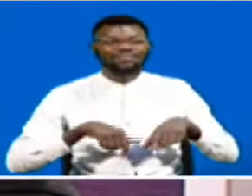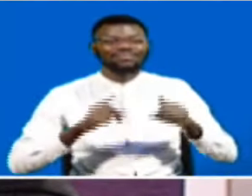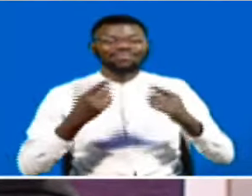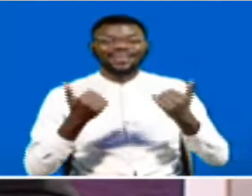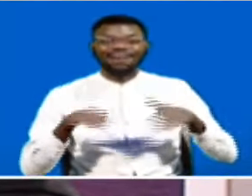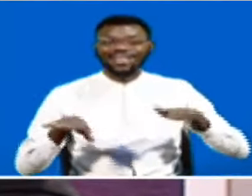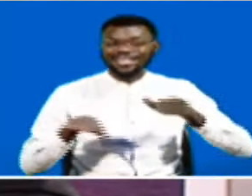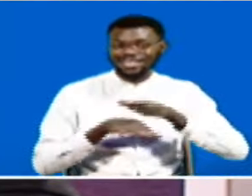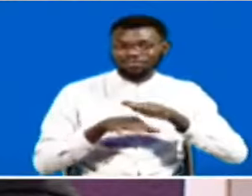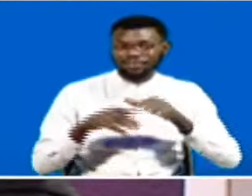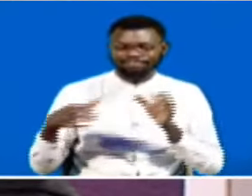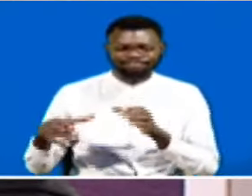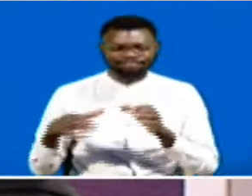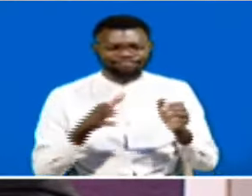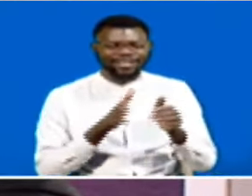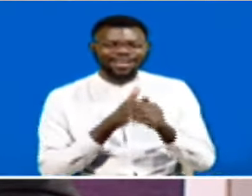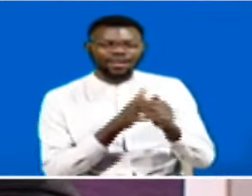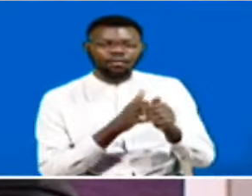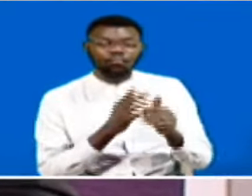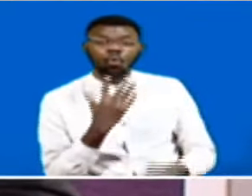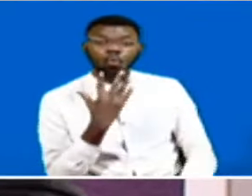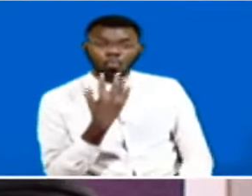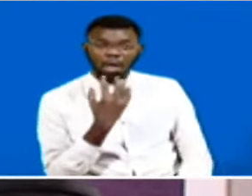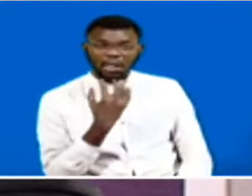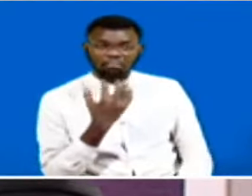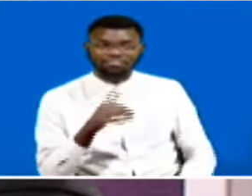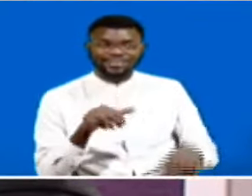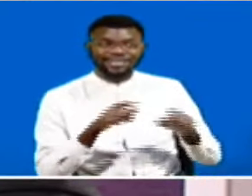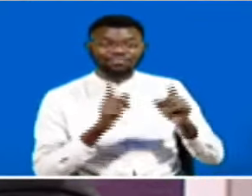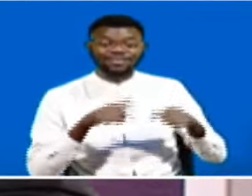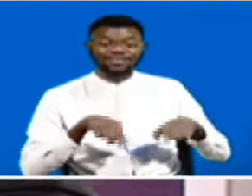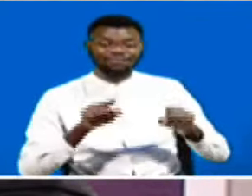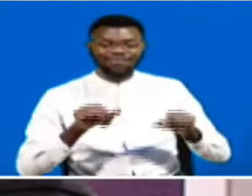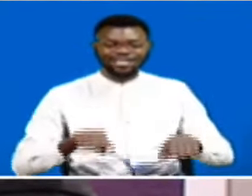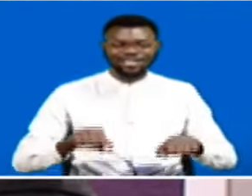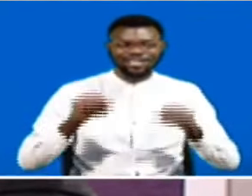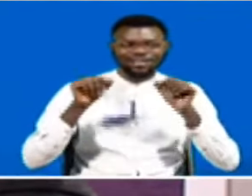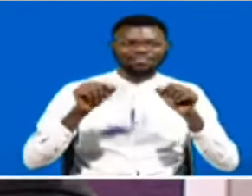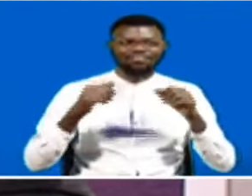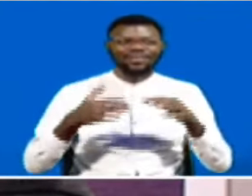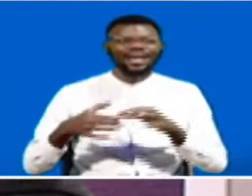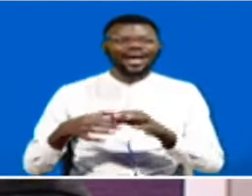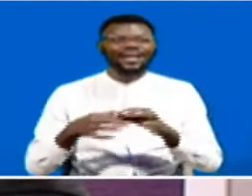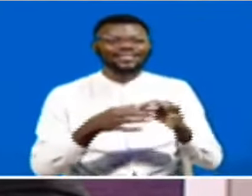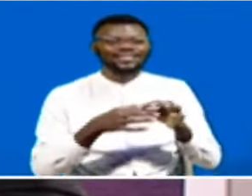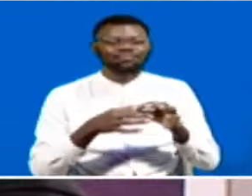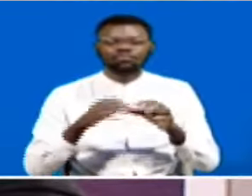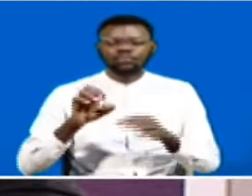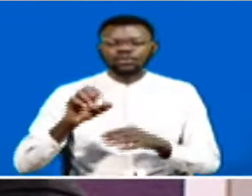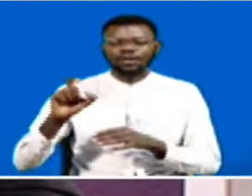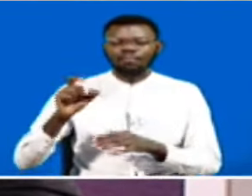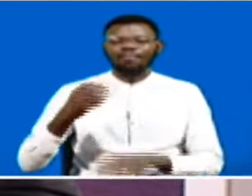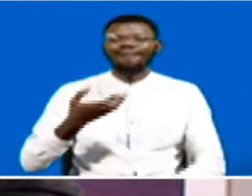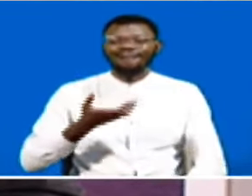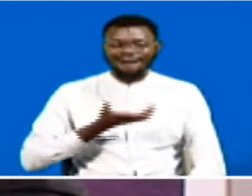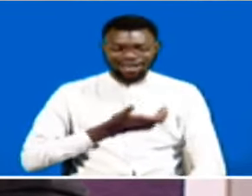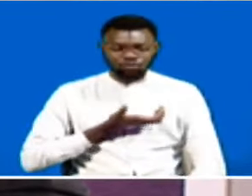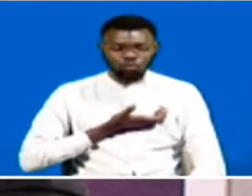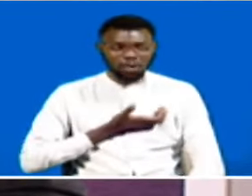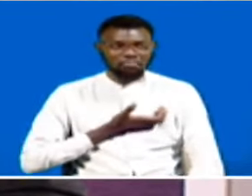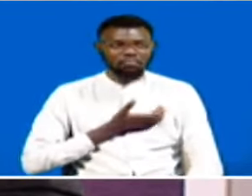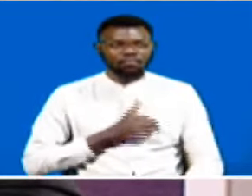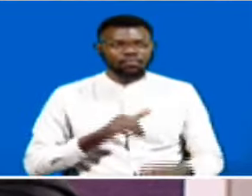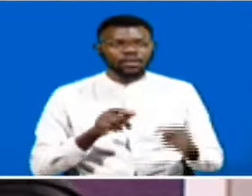deputy party leader, Orange Democratic Movement, and also the chairman of Azimio Executive Council, if I'm not wrong.